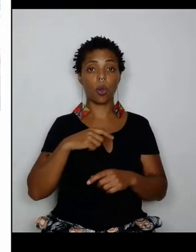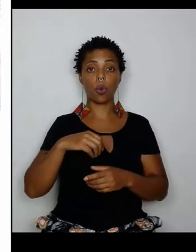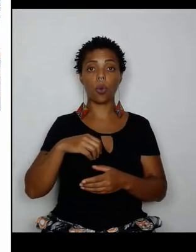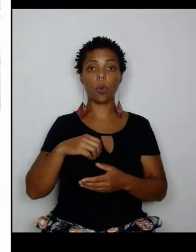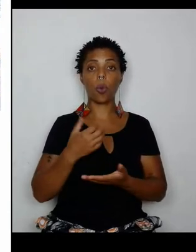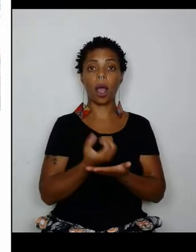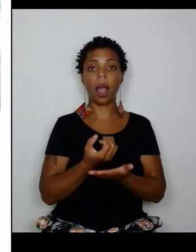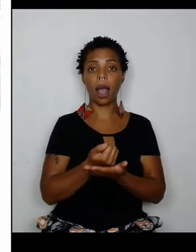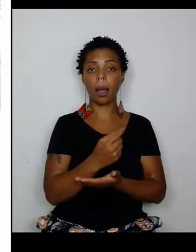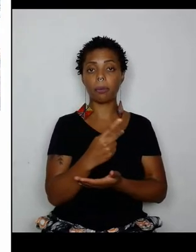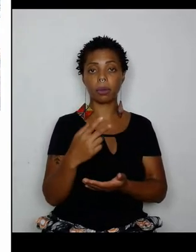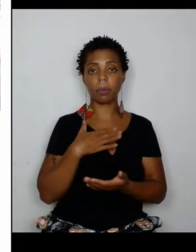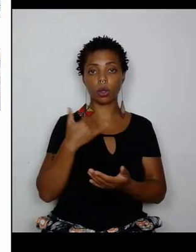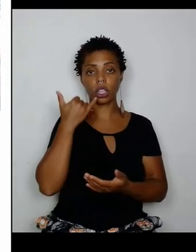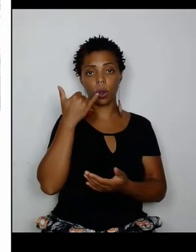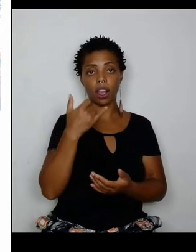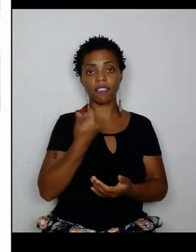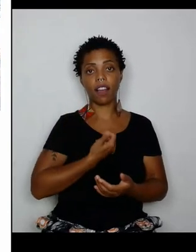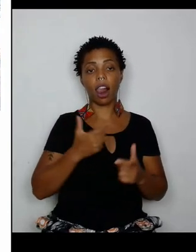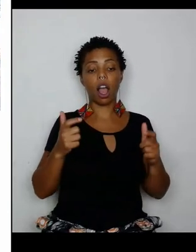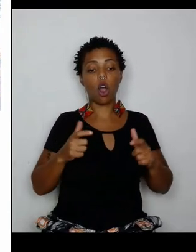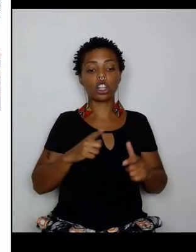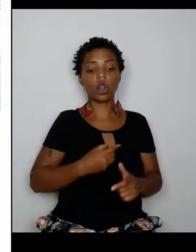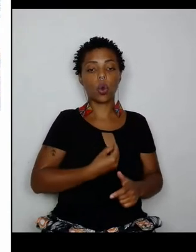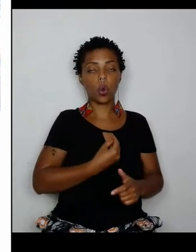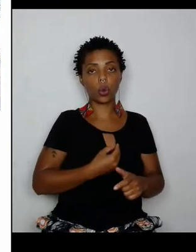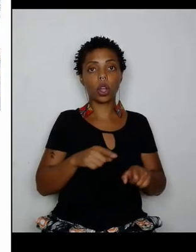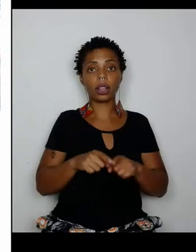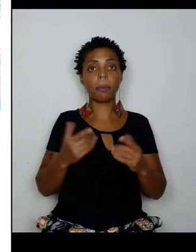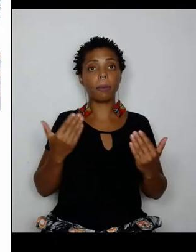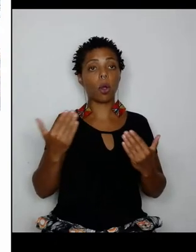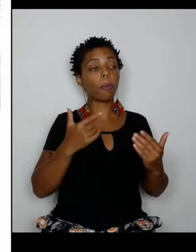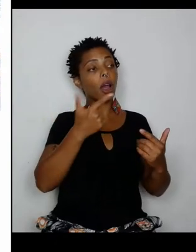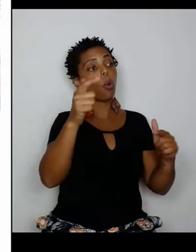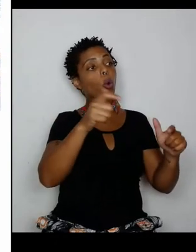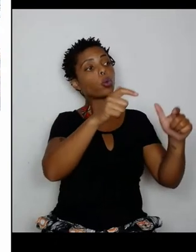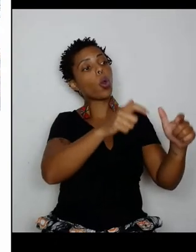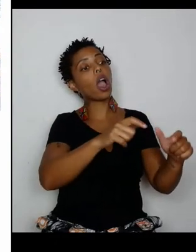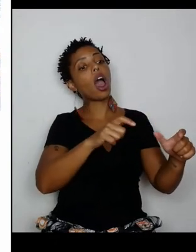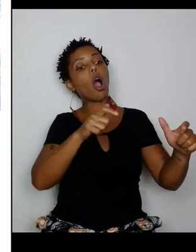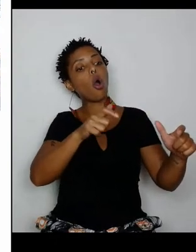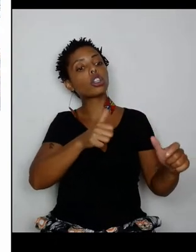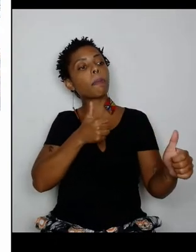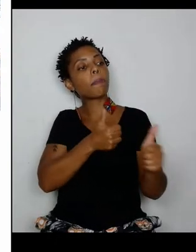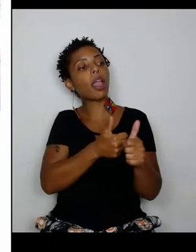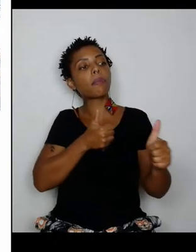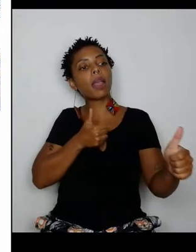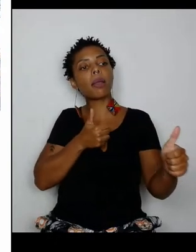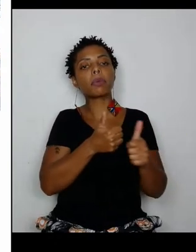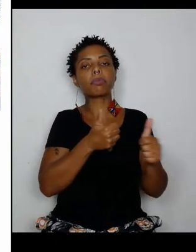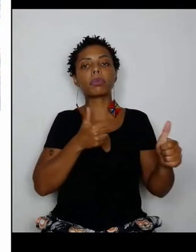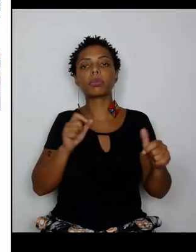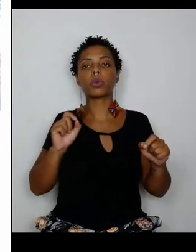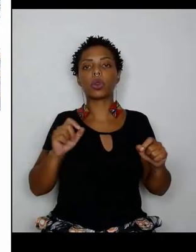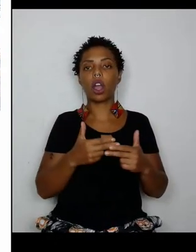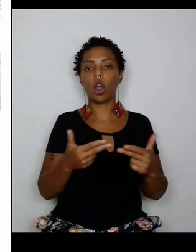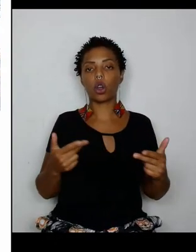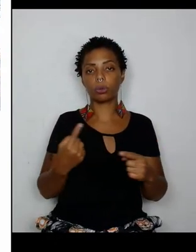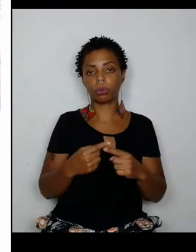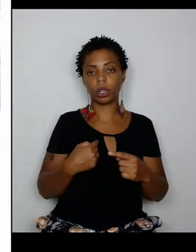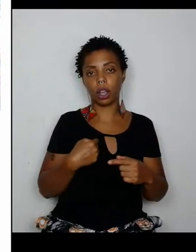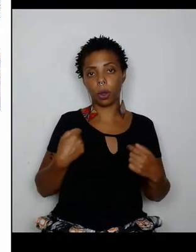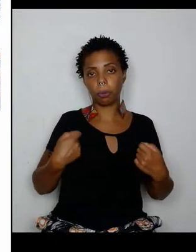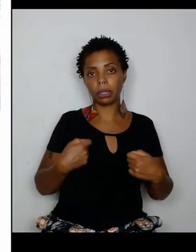relationship to other places and things unlike my own need to be clearly delineated in place i would like to reposition